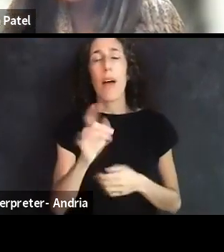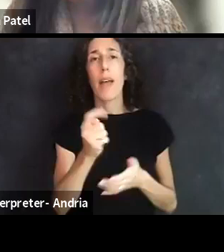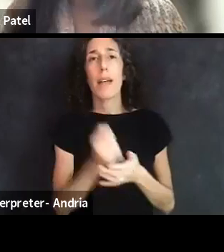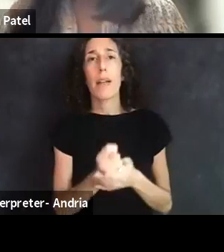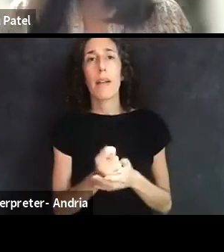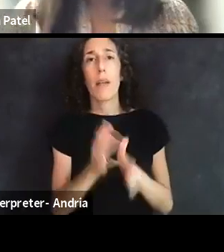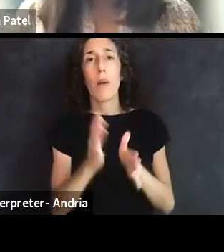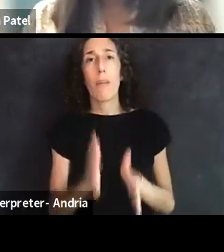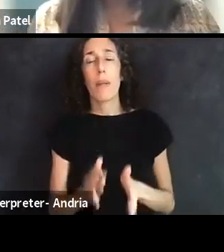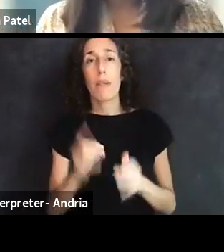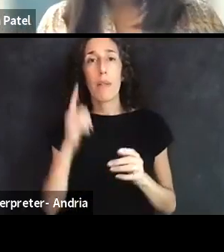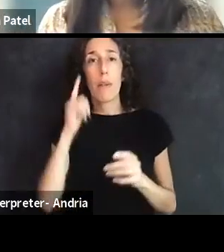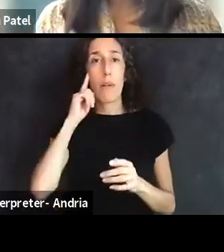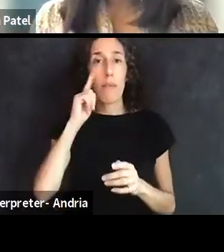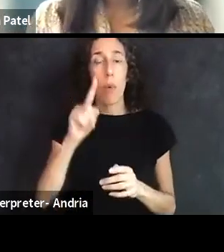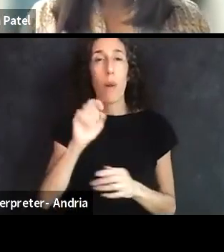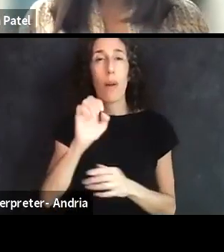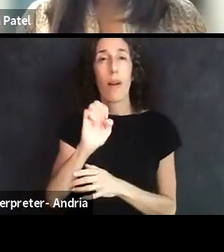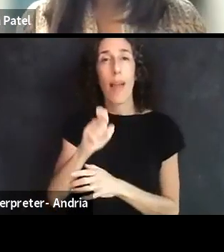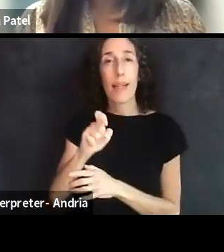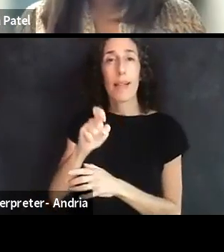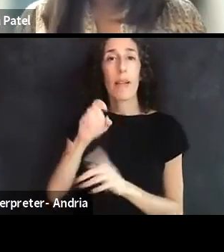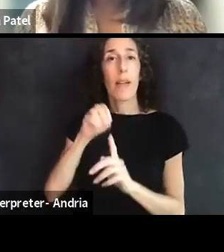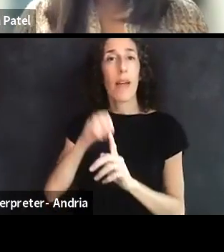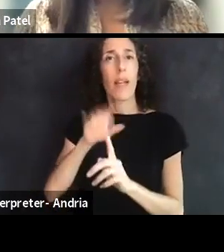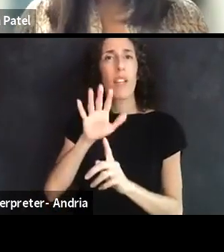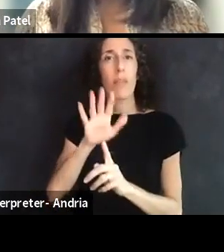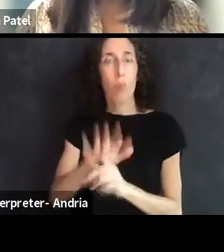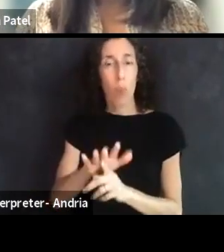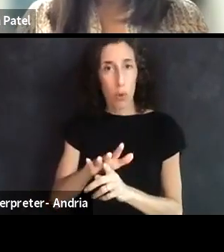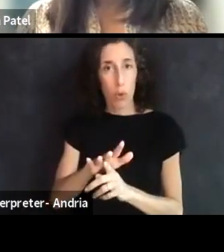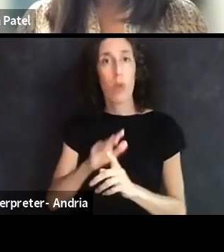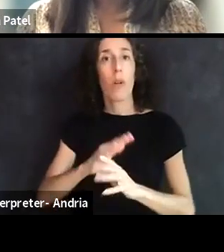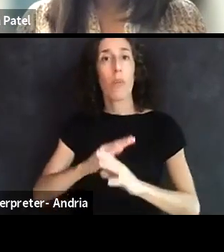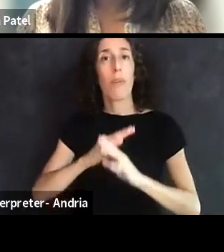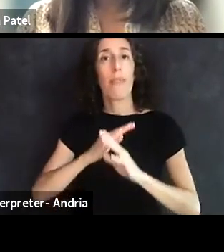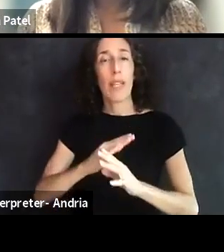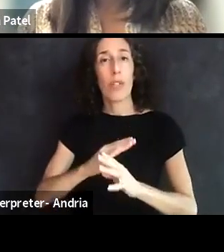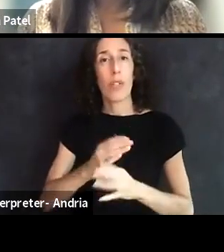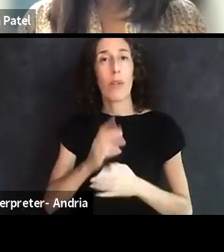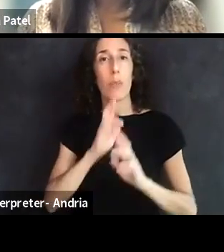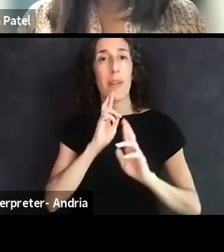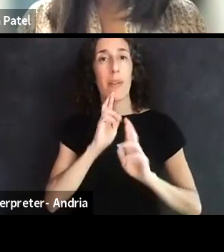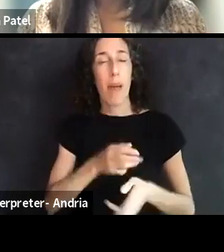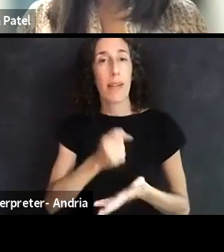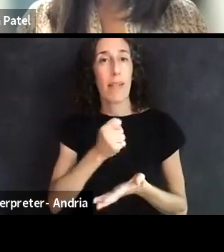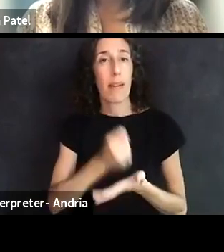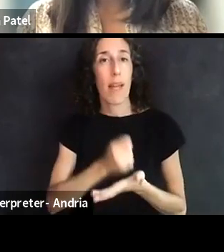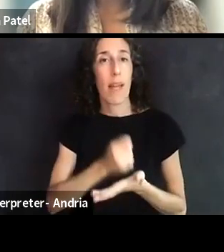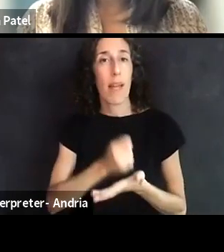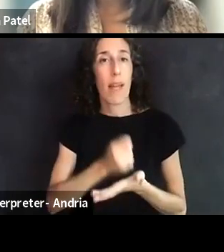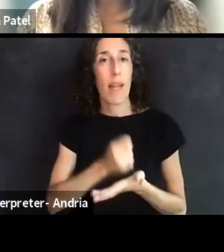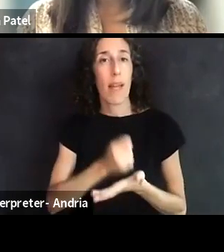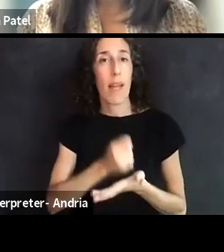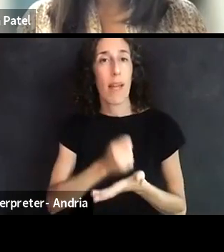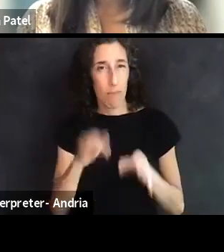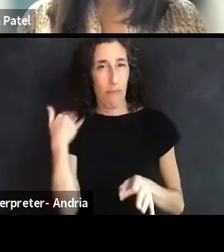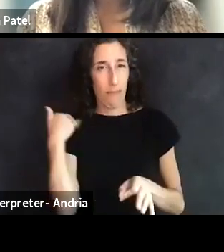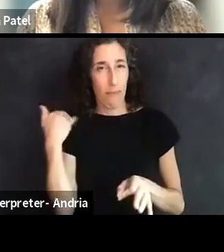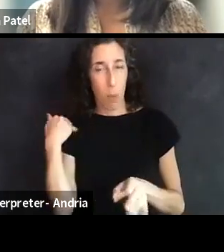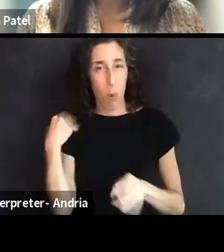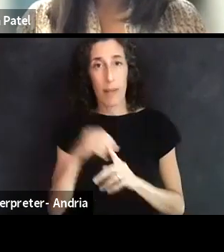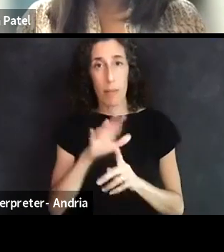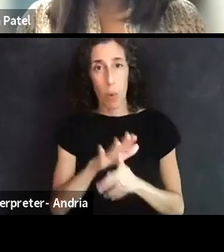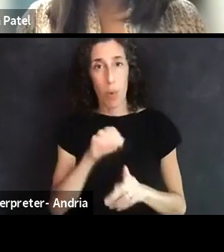in exposure response prevention. Can you talk a little bit about how to find this kind of treatment, how